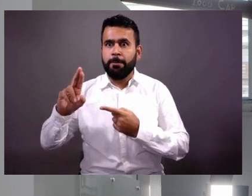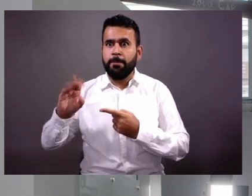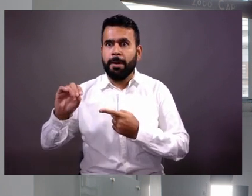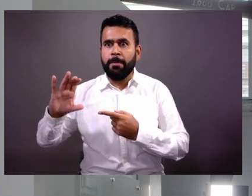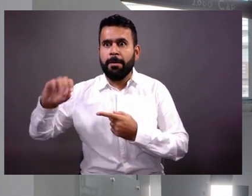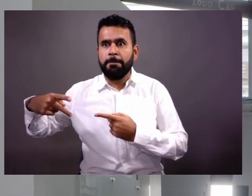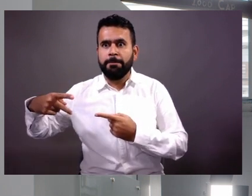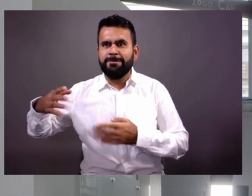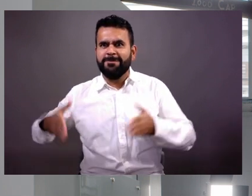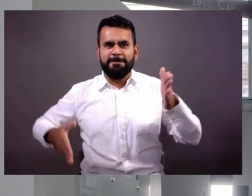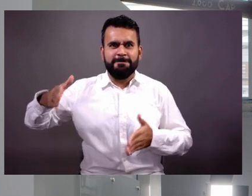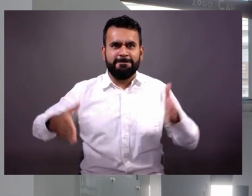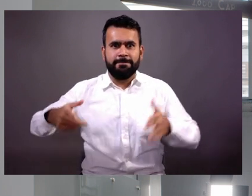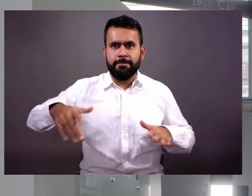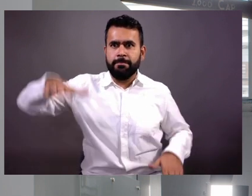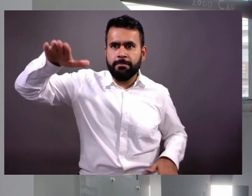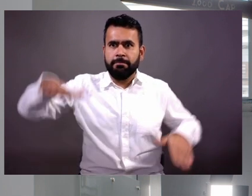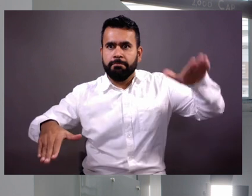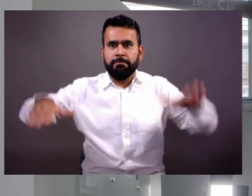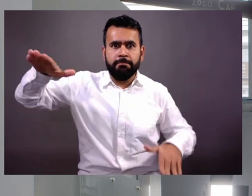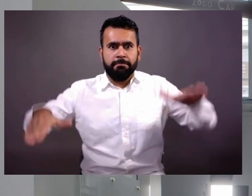Six, 7, 8. Robocop.